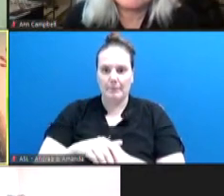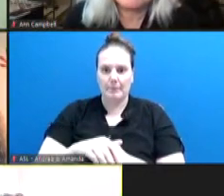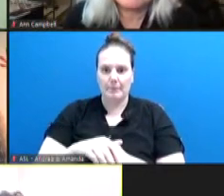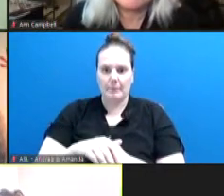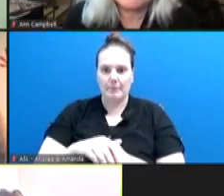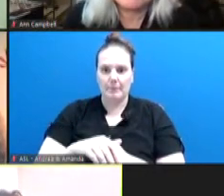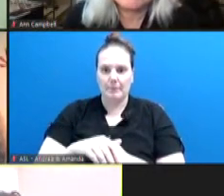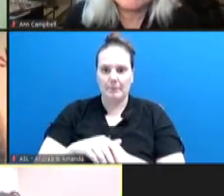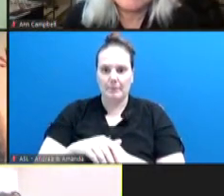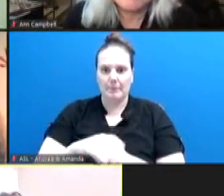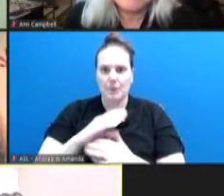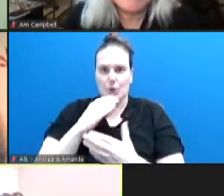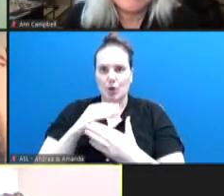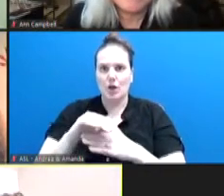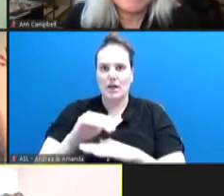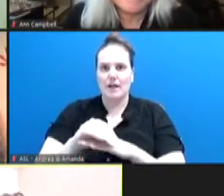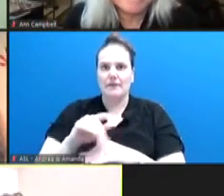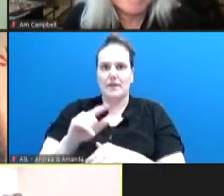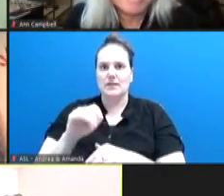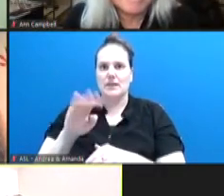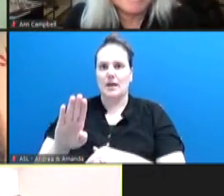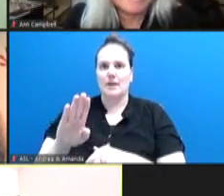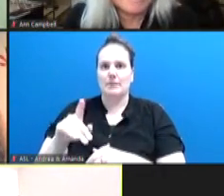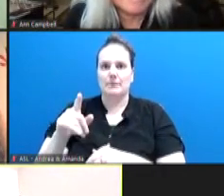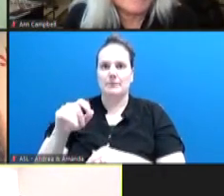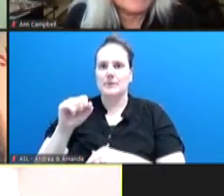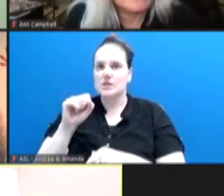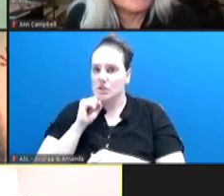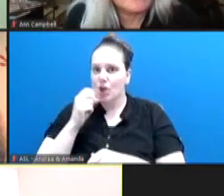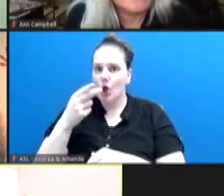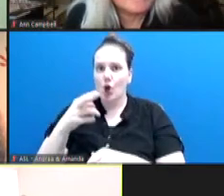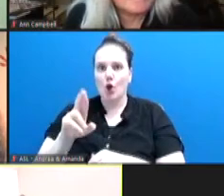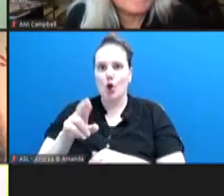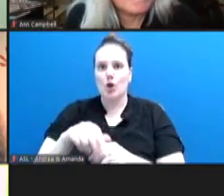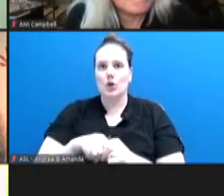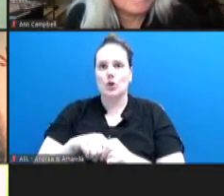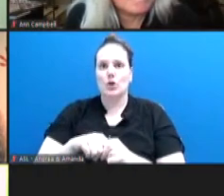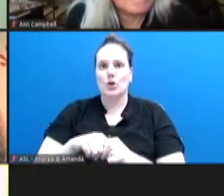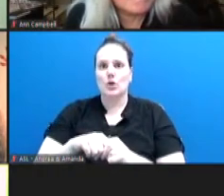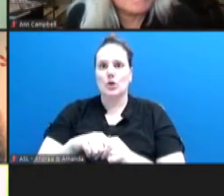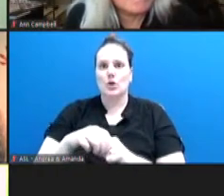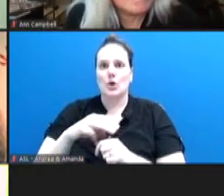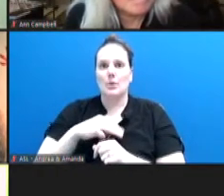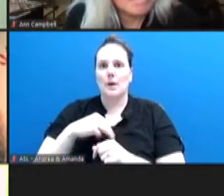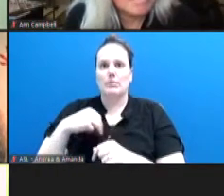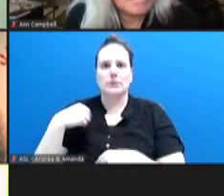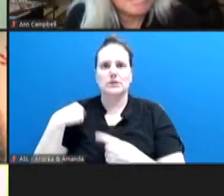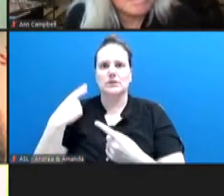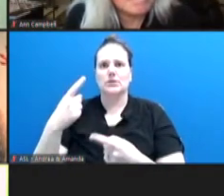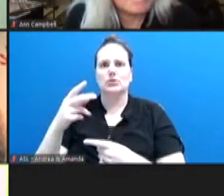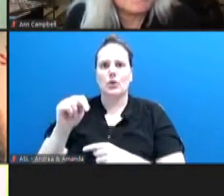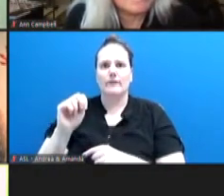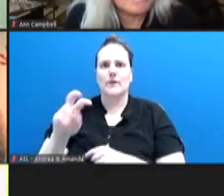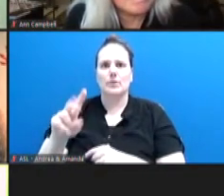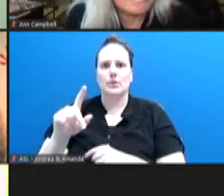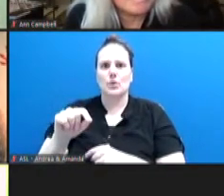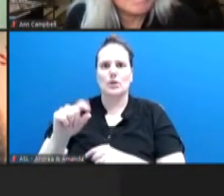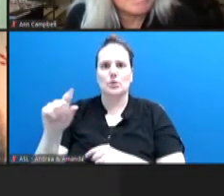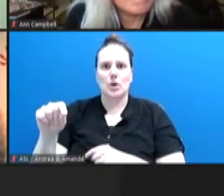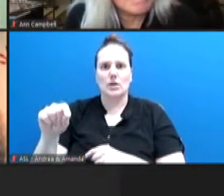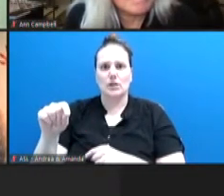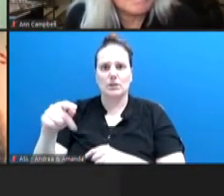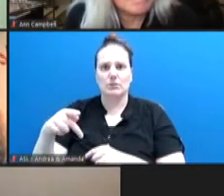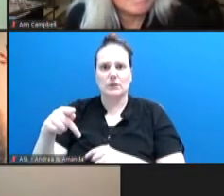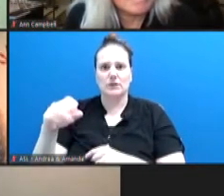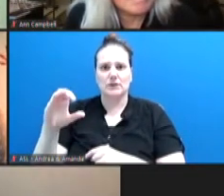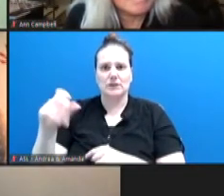Good evening, everyone. My name is Zainab Folk, she, her pronouns, and I've been a member since November 2020 of PCCEP, and